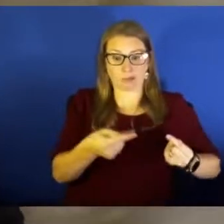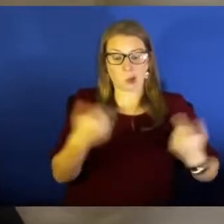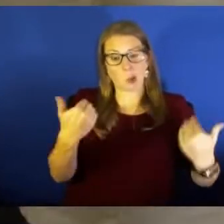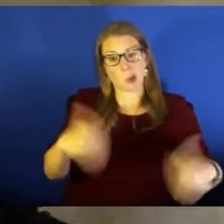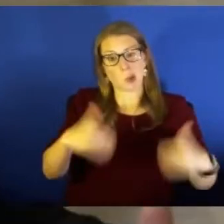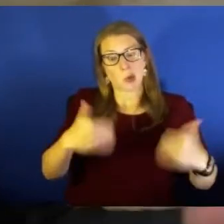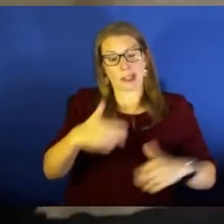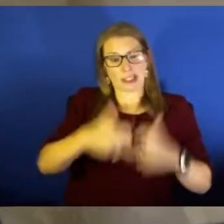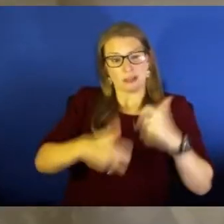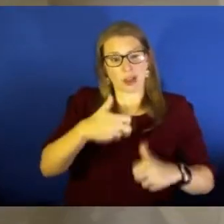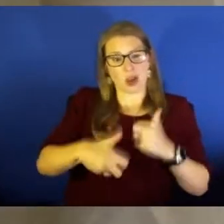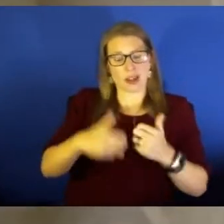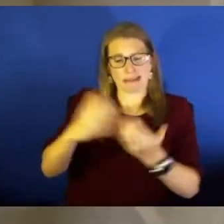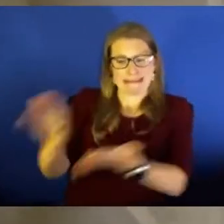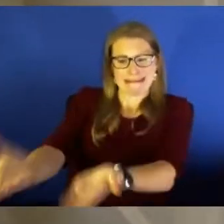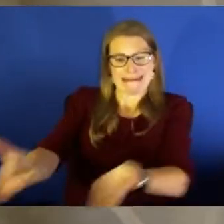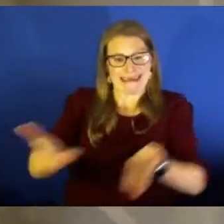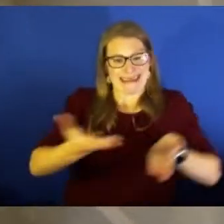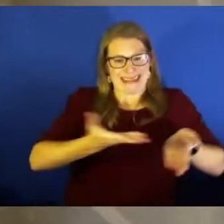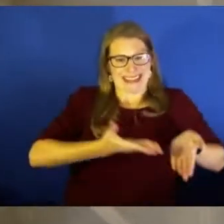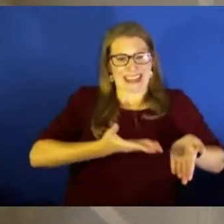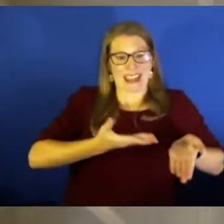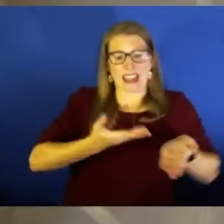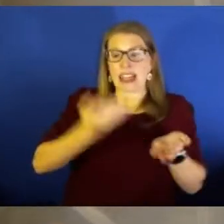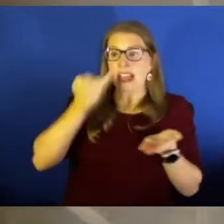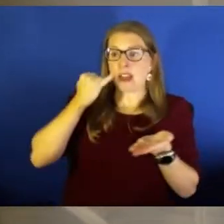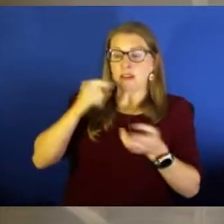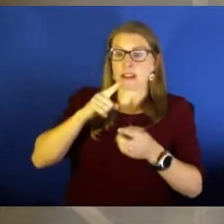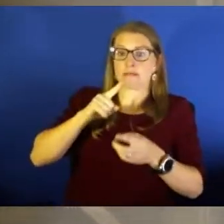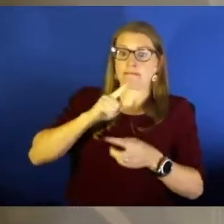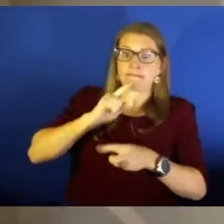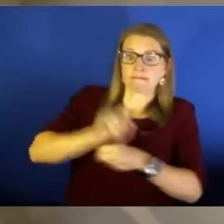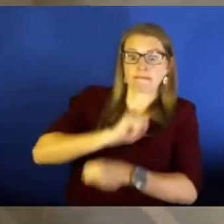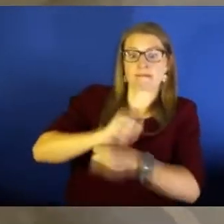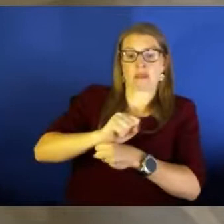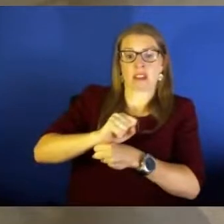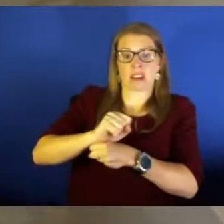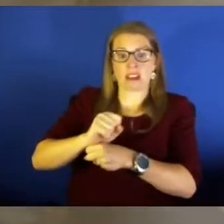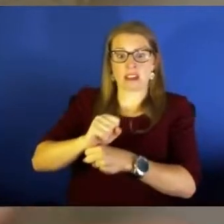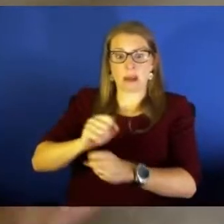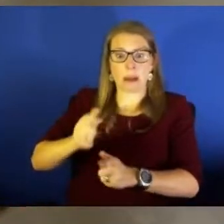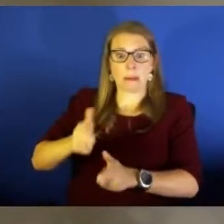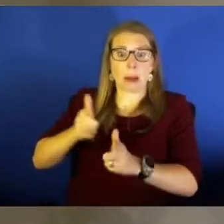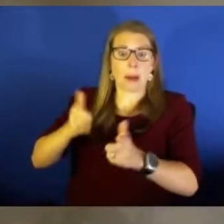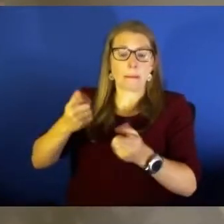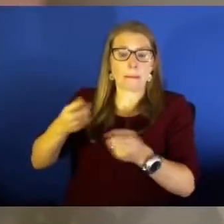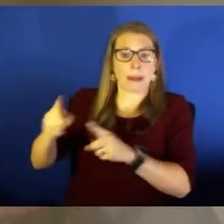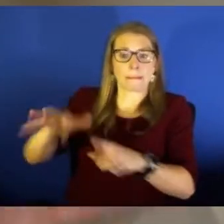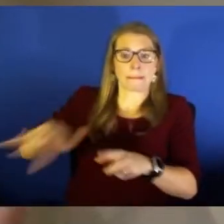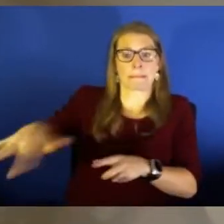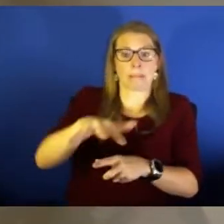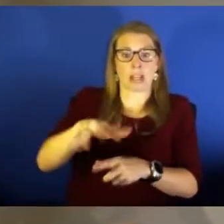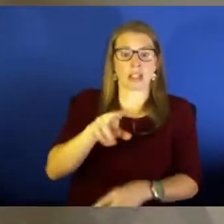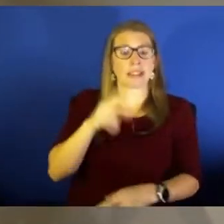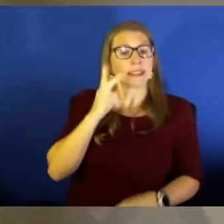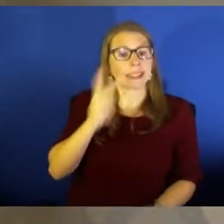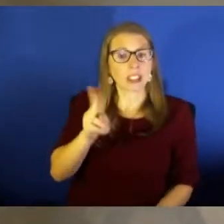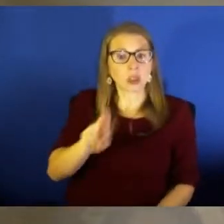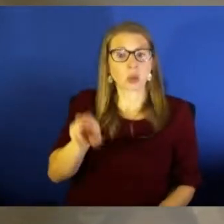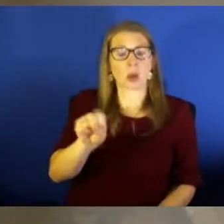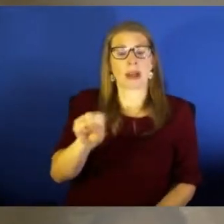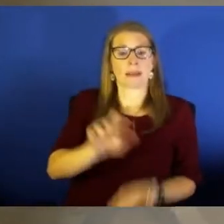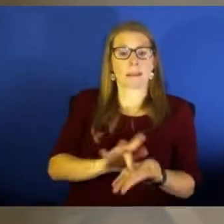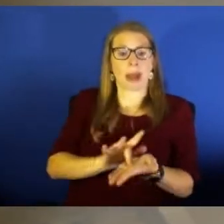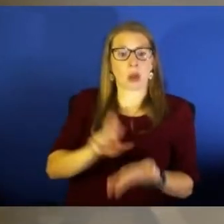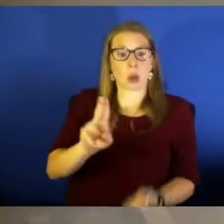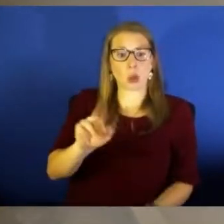difficult process when there's active fighting around. And so here we see one of those U.S. Medical units, which